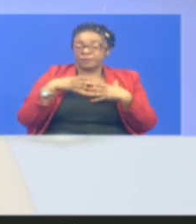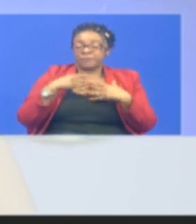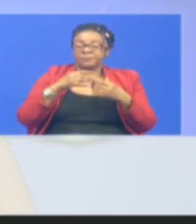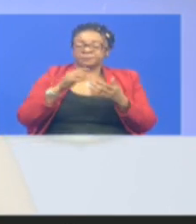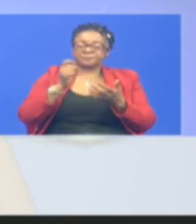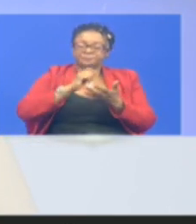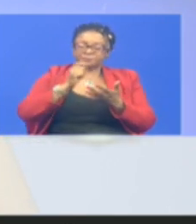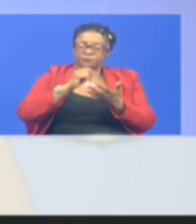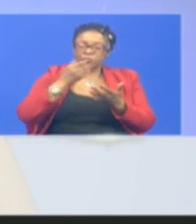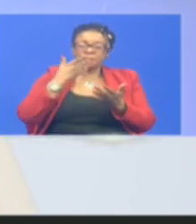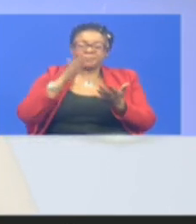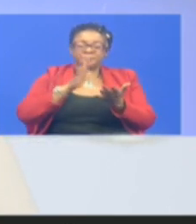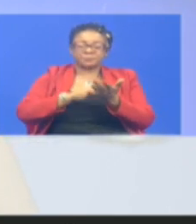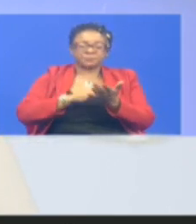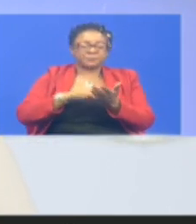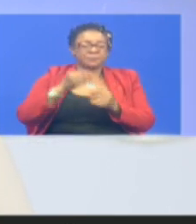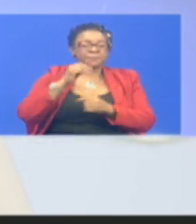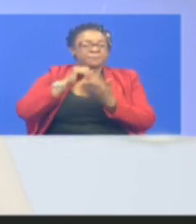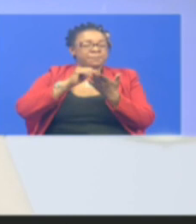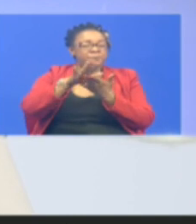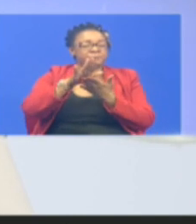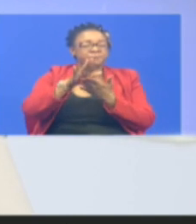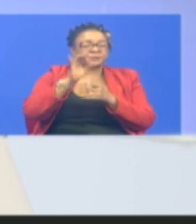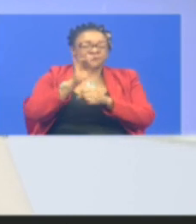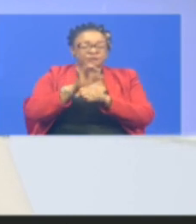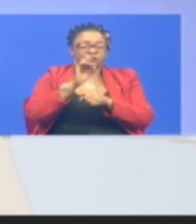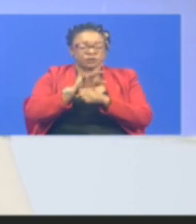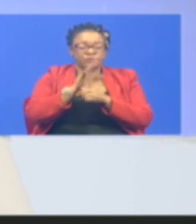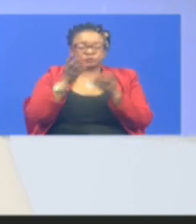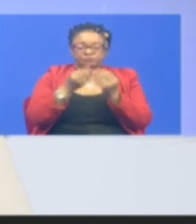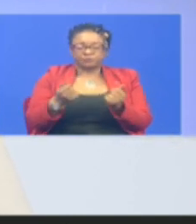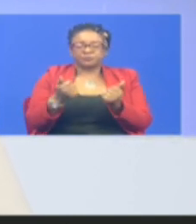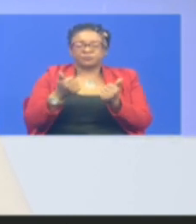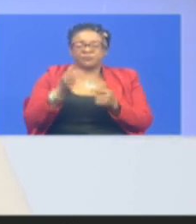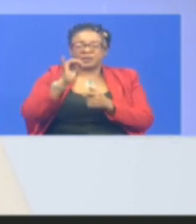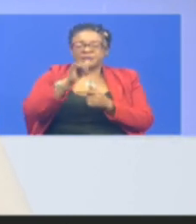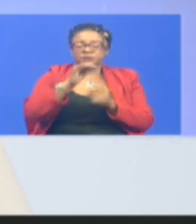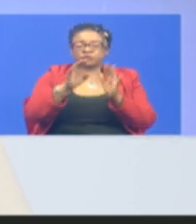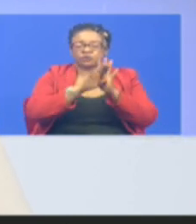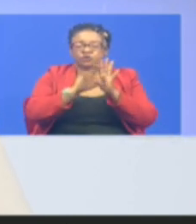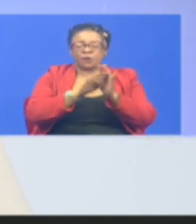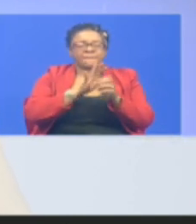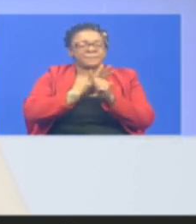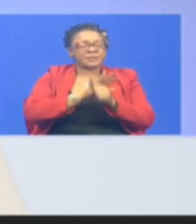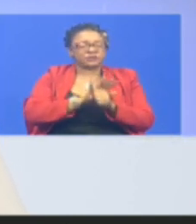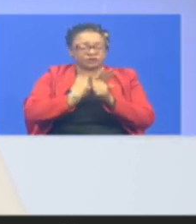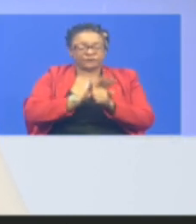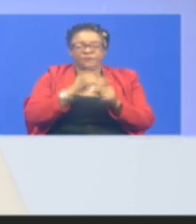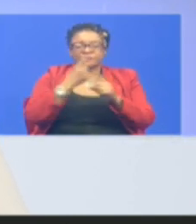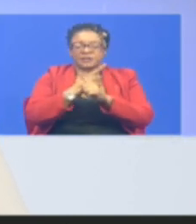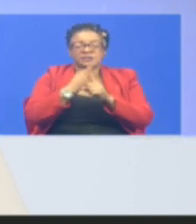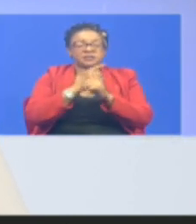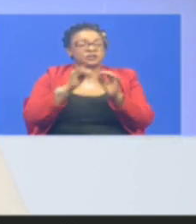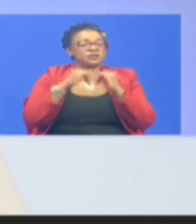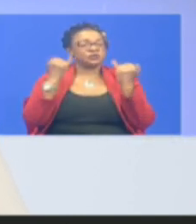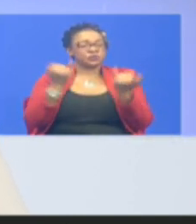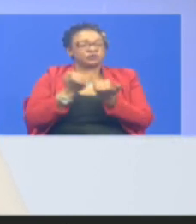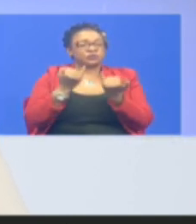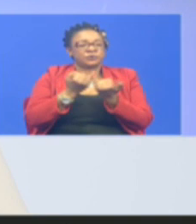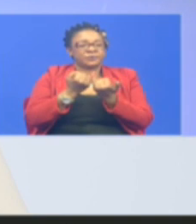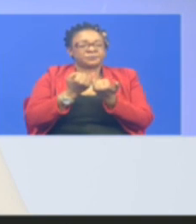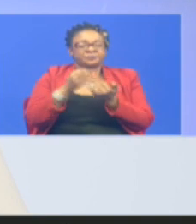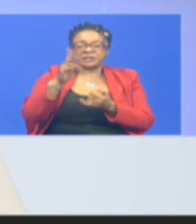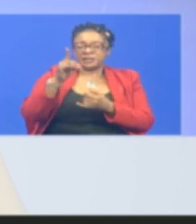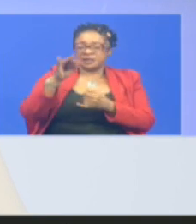to dissolve Parliament, is a result of constitutional pressure from various institutions. Daisy Amdani,